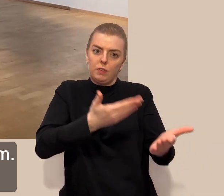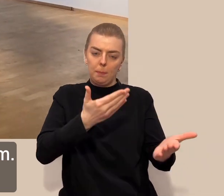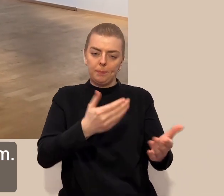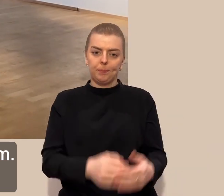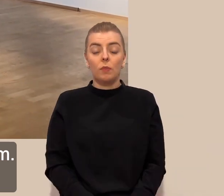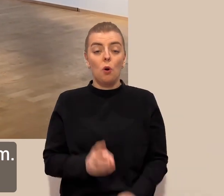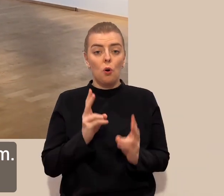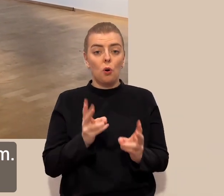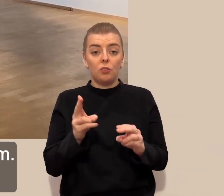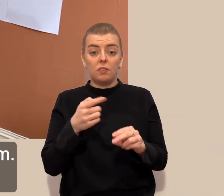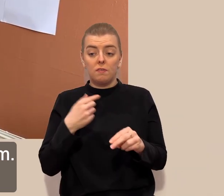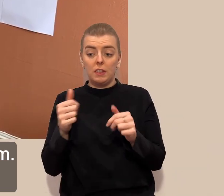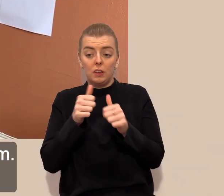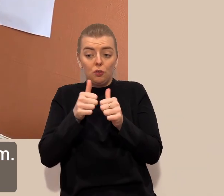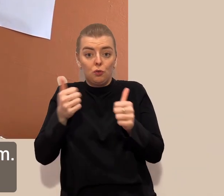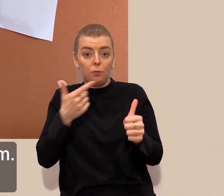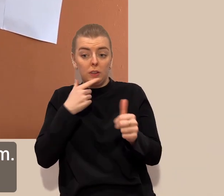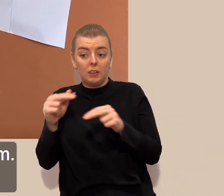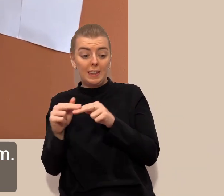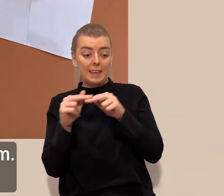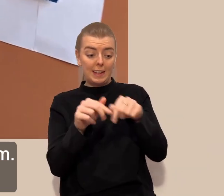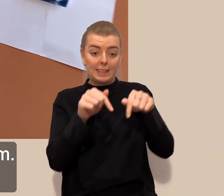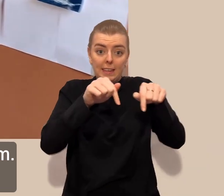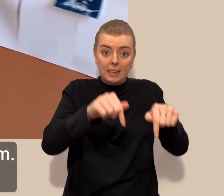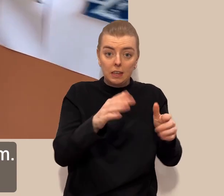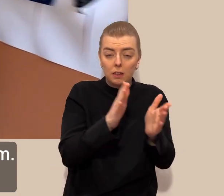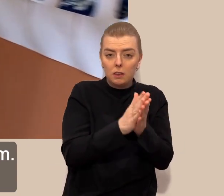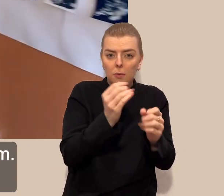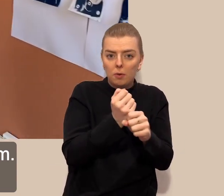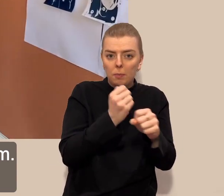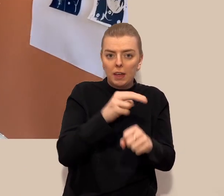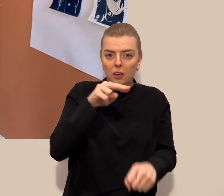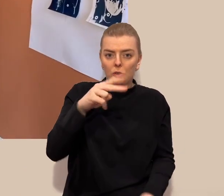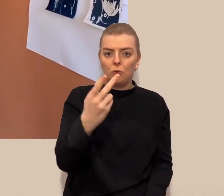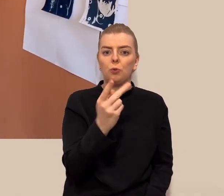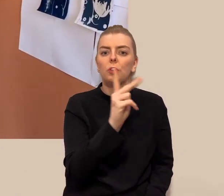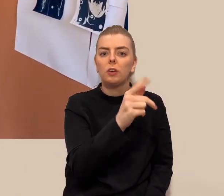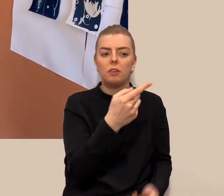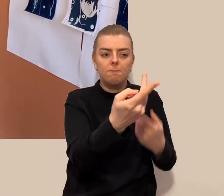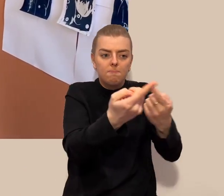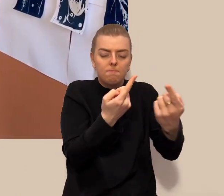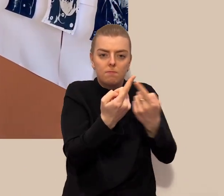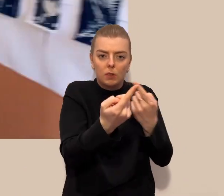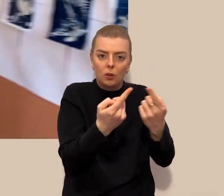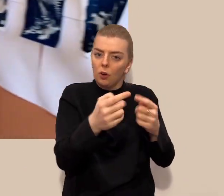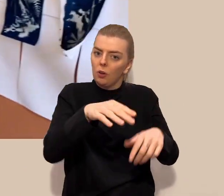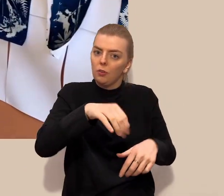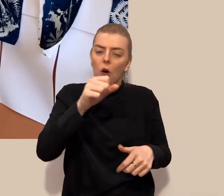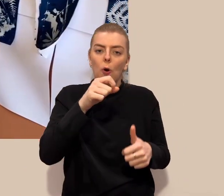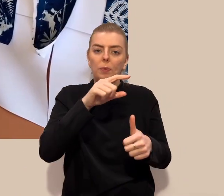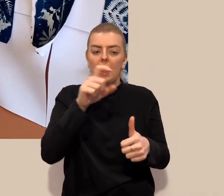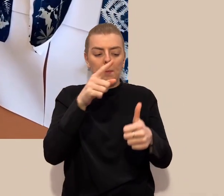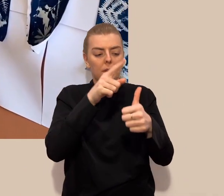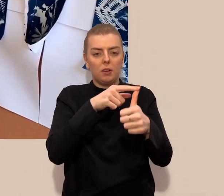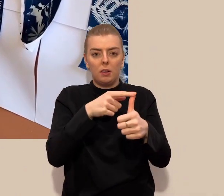intent and a follow through. We're also here from the UK. To work in a collaborative way with Nook.